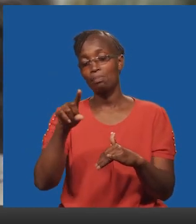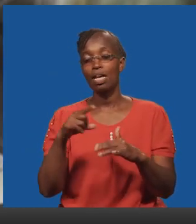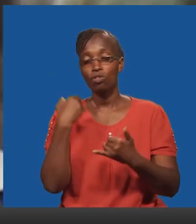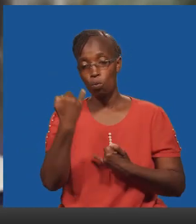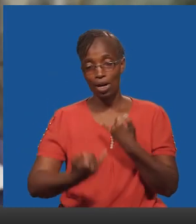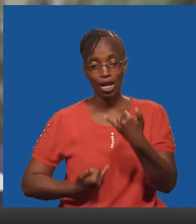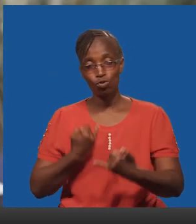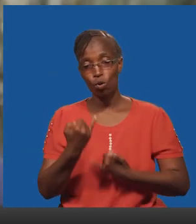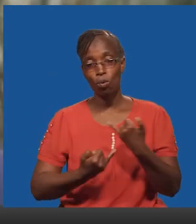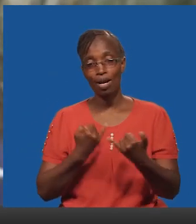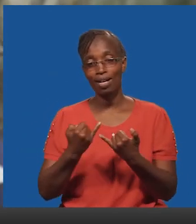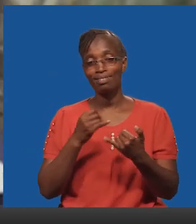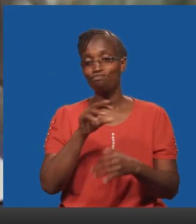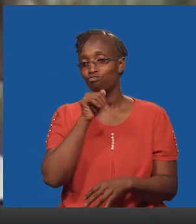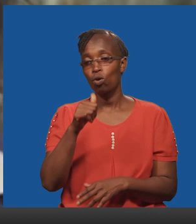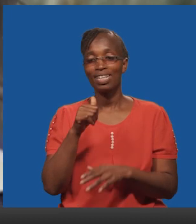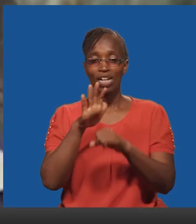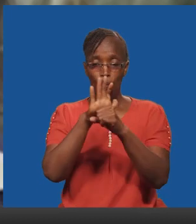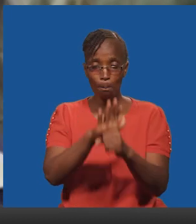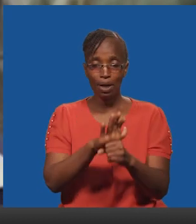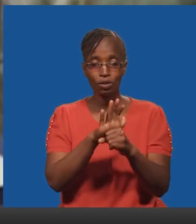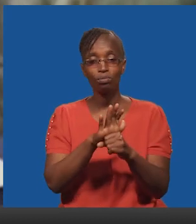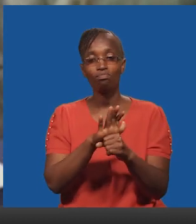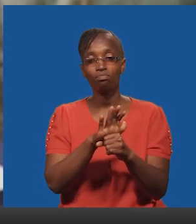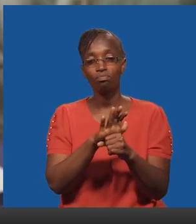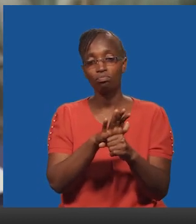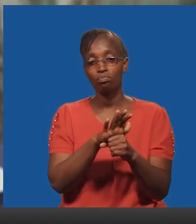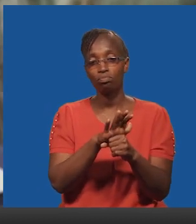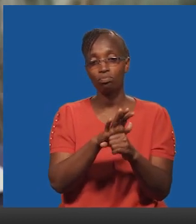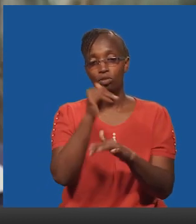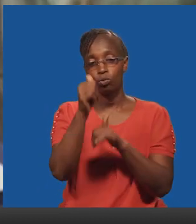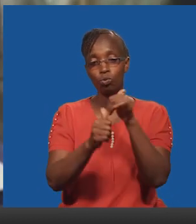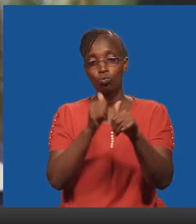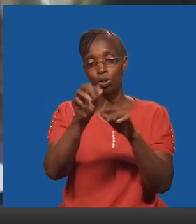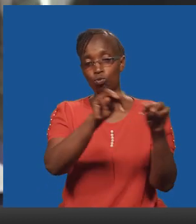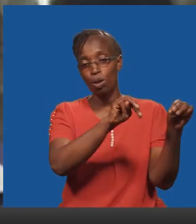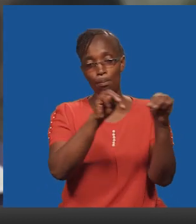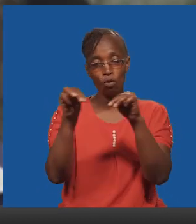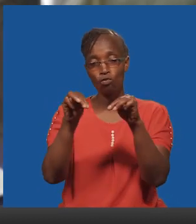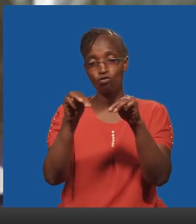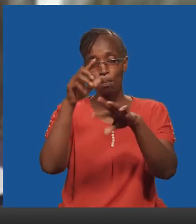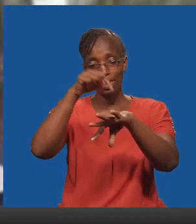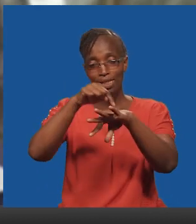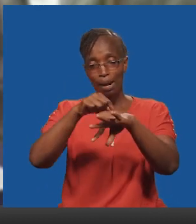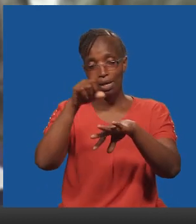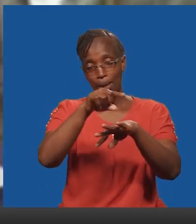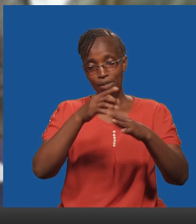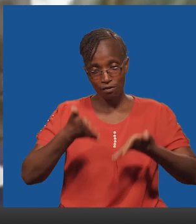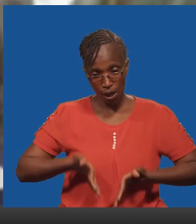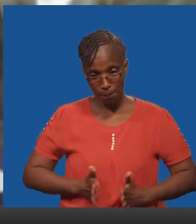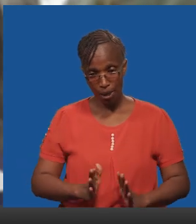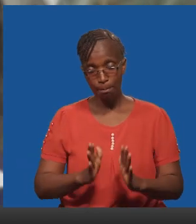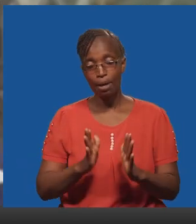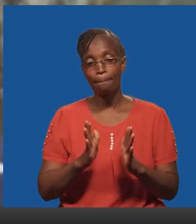and they will enjoy life other than the stigma that will move with them from